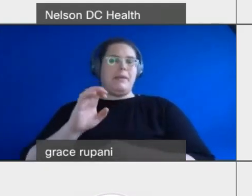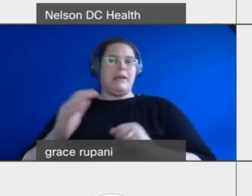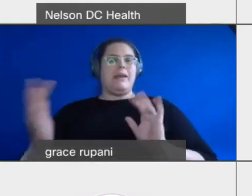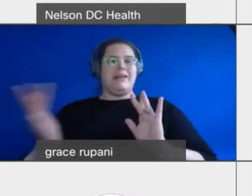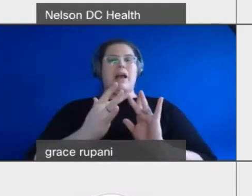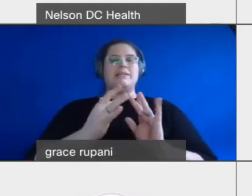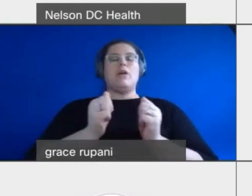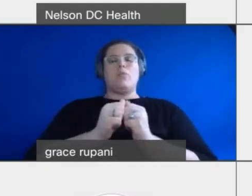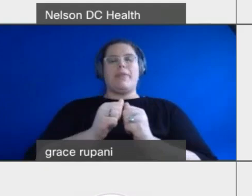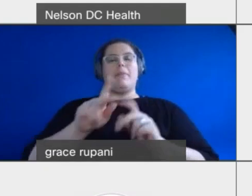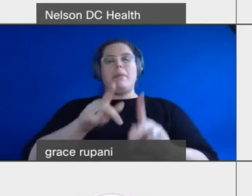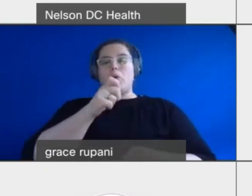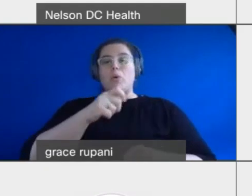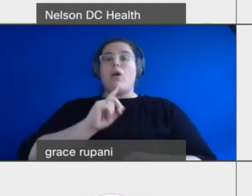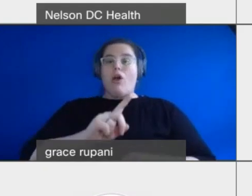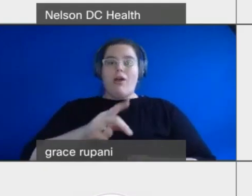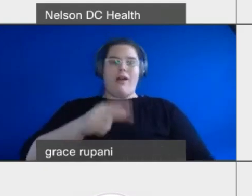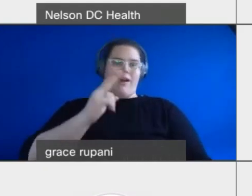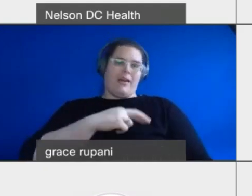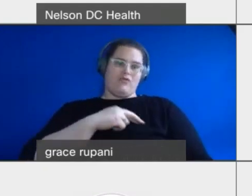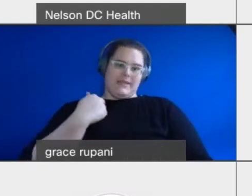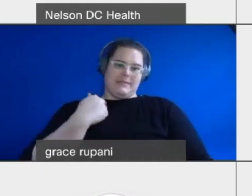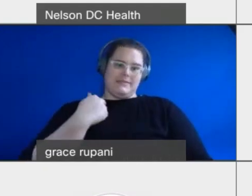identify who it is that's eligible to get it.